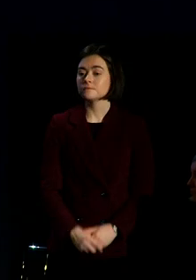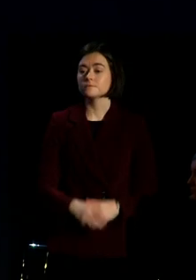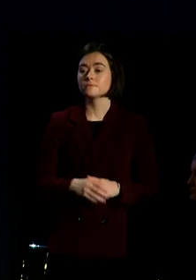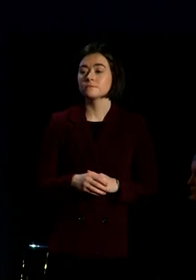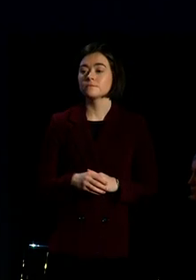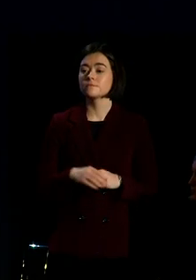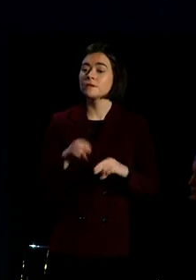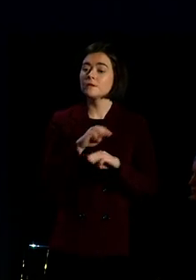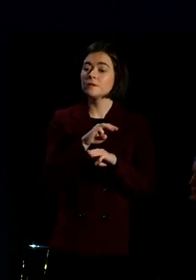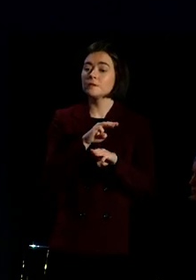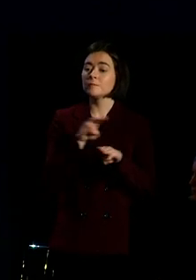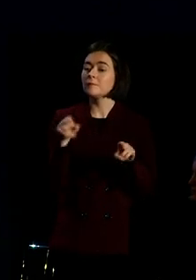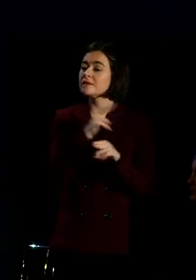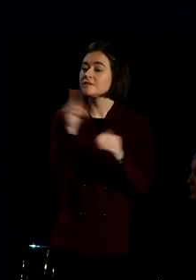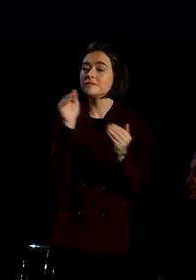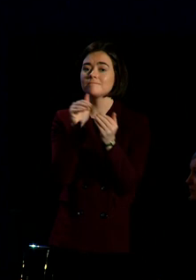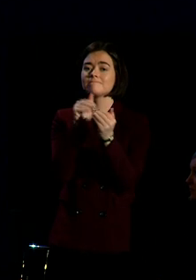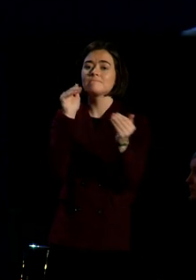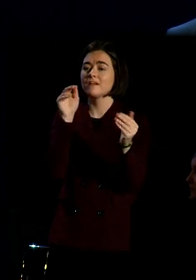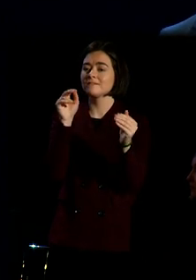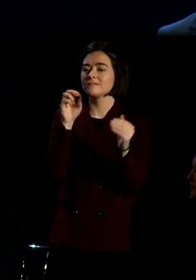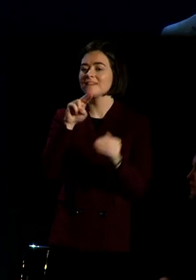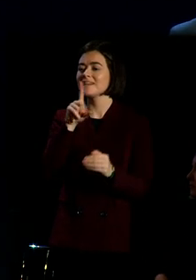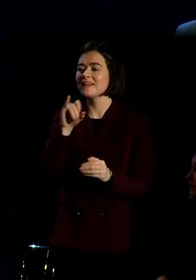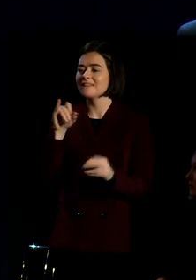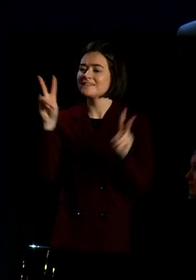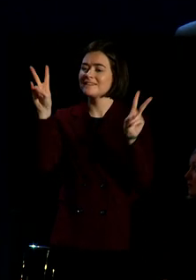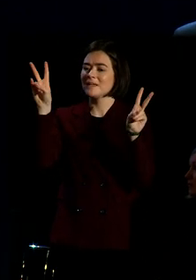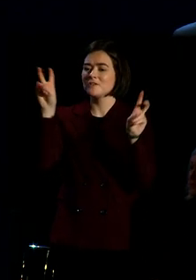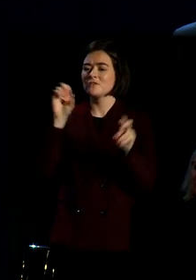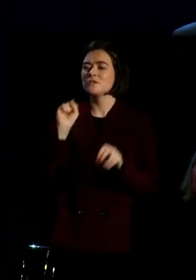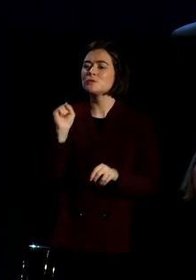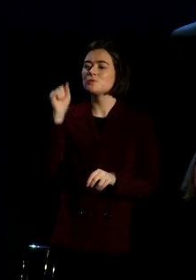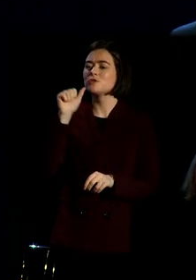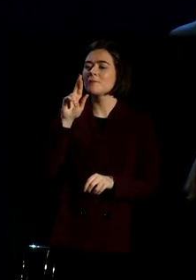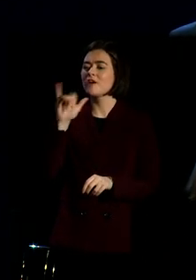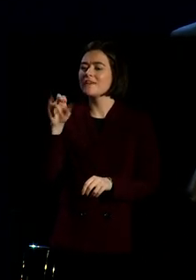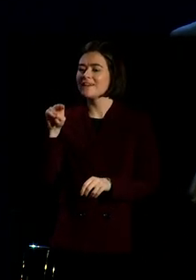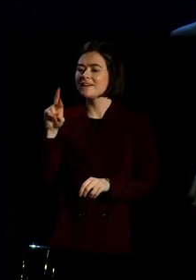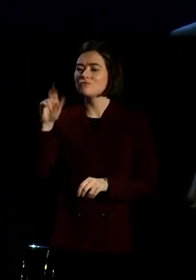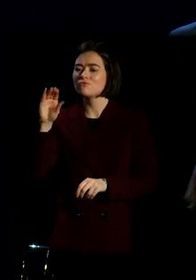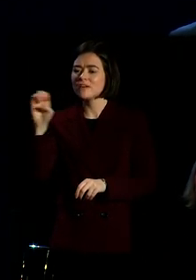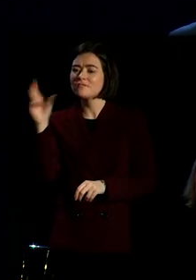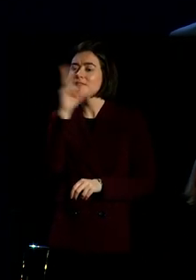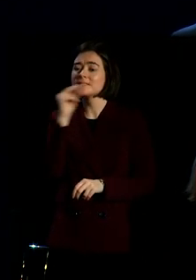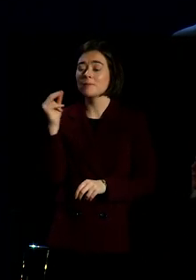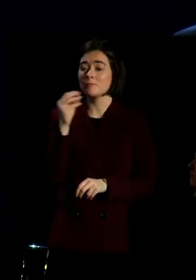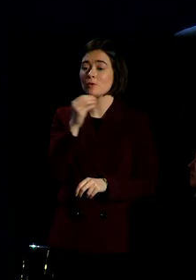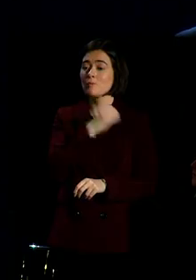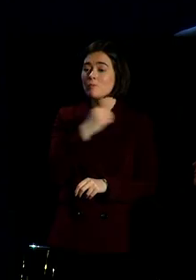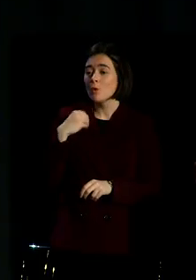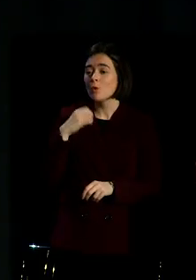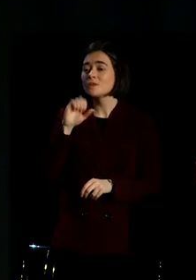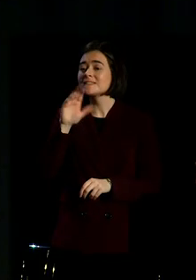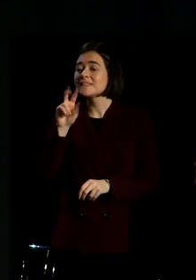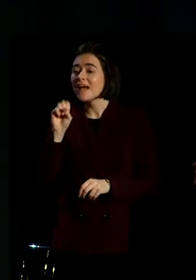Those who did not fit the Nazi image of the supreme Aryan race, such as Poles, Slavs, and ethnic